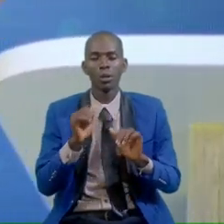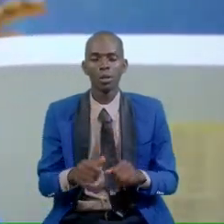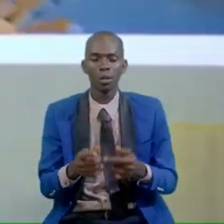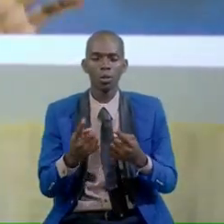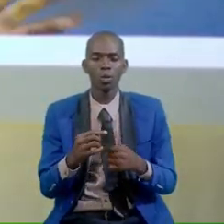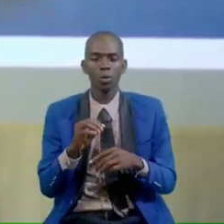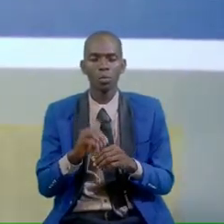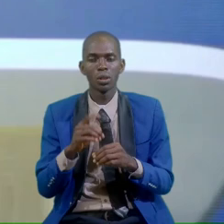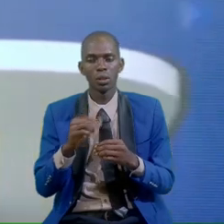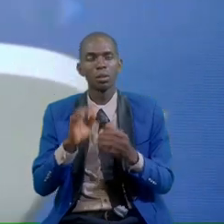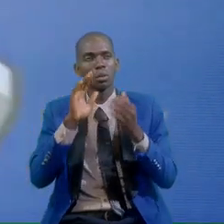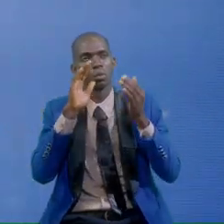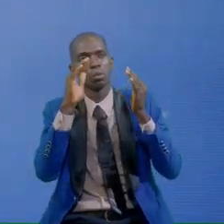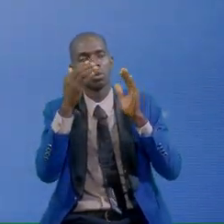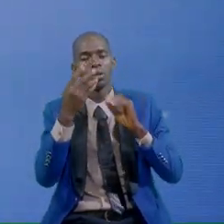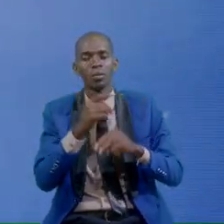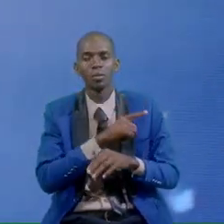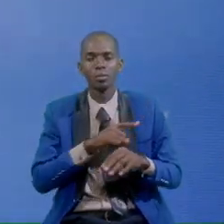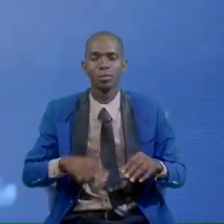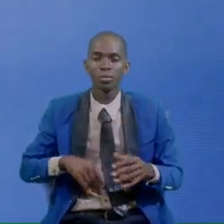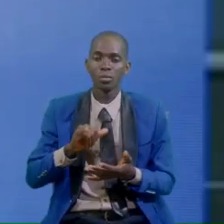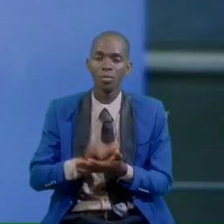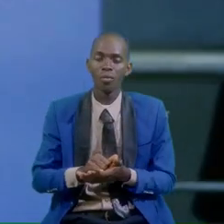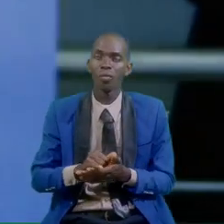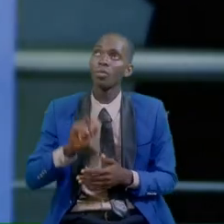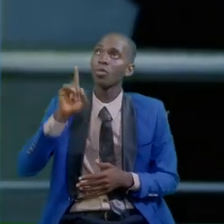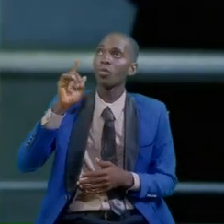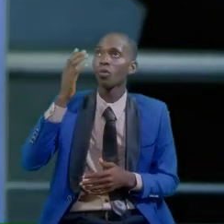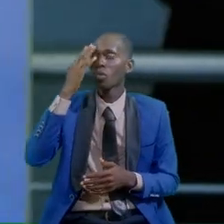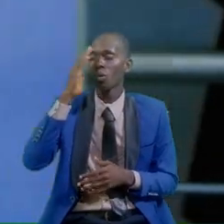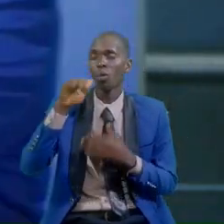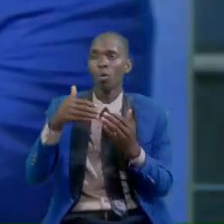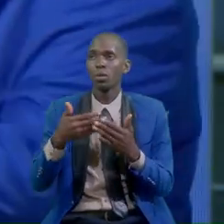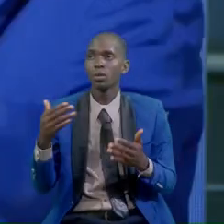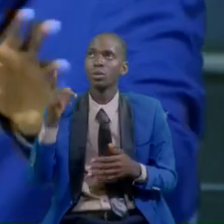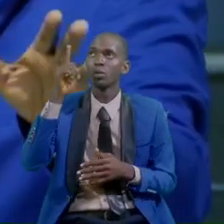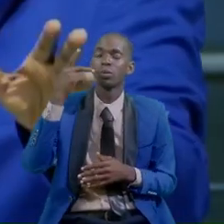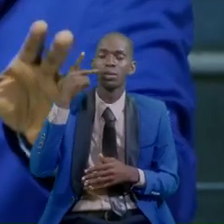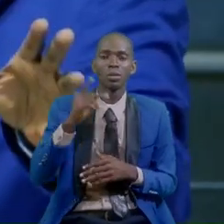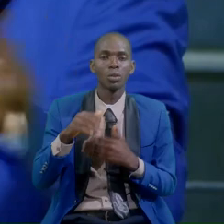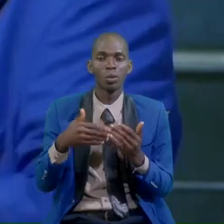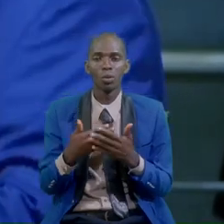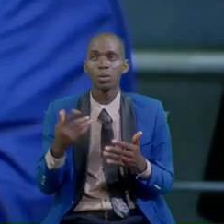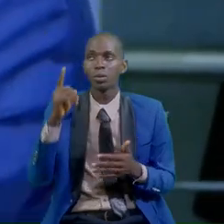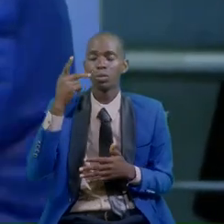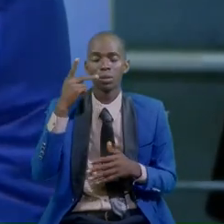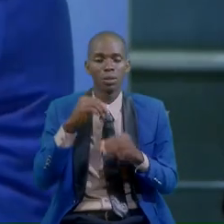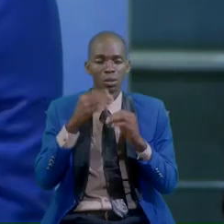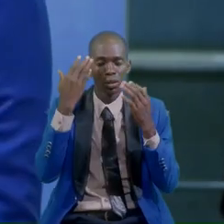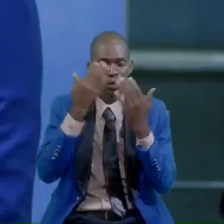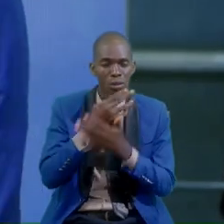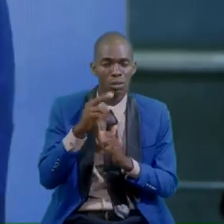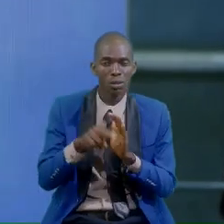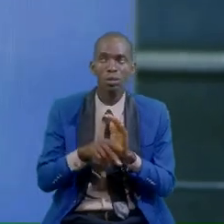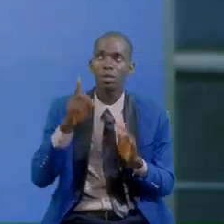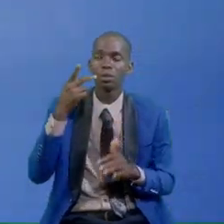Lord, that God, you know all things, you see all things, you see in darkness, you see in the light, you